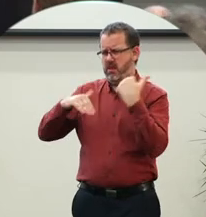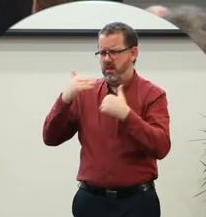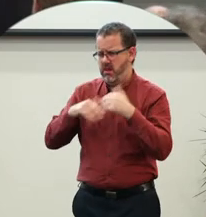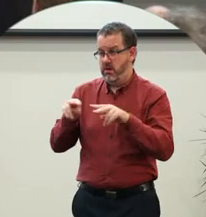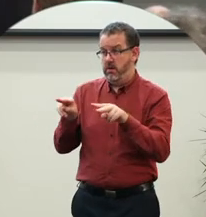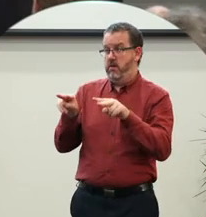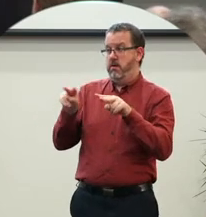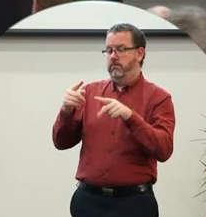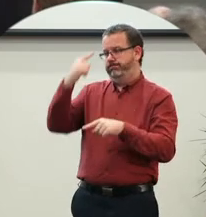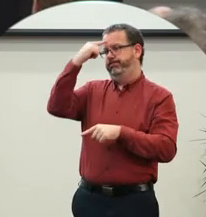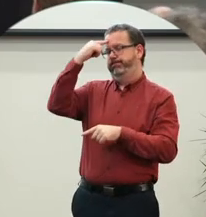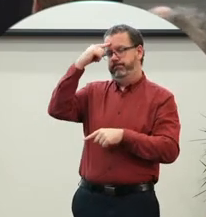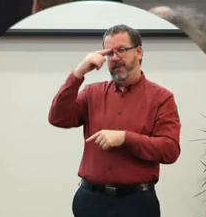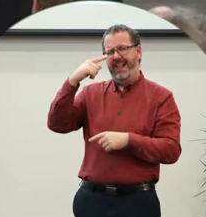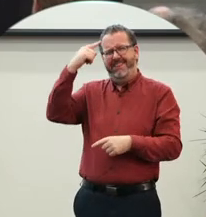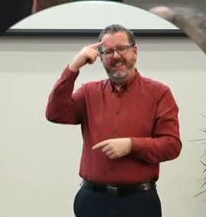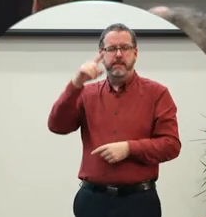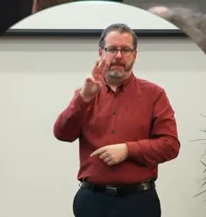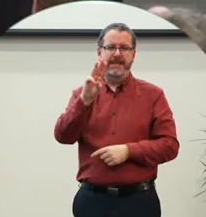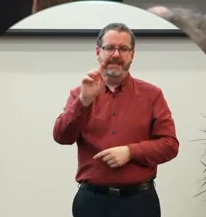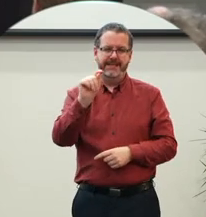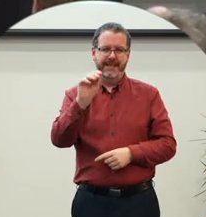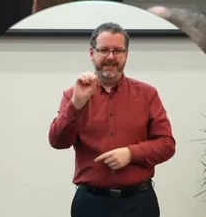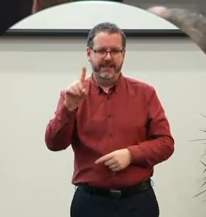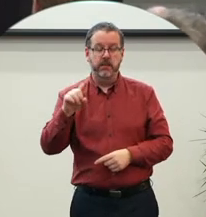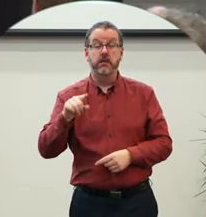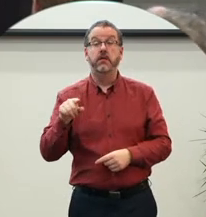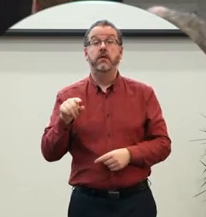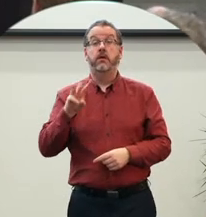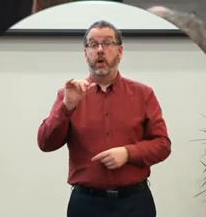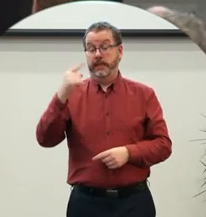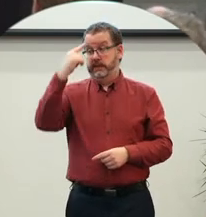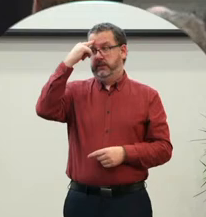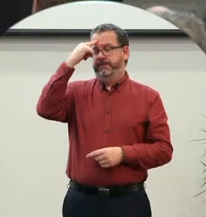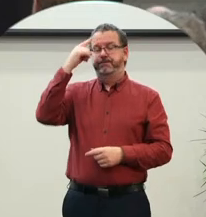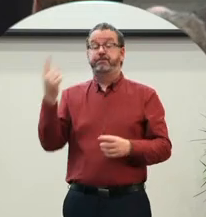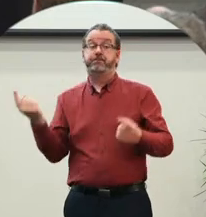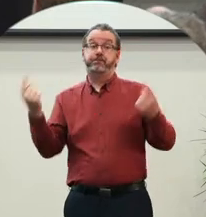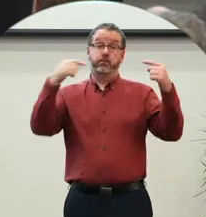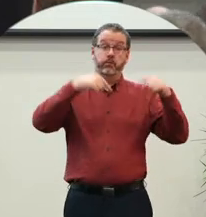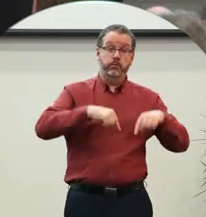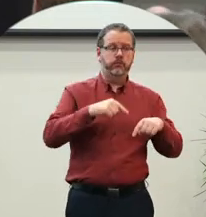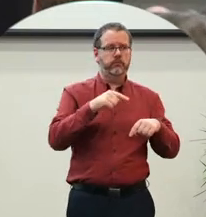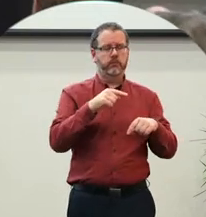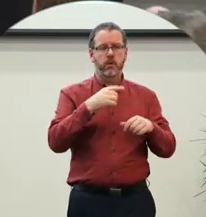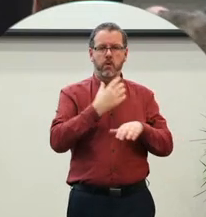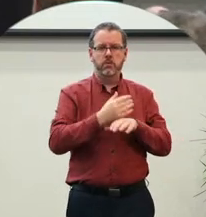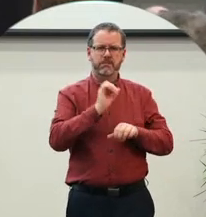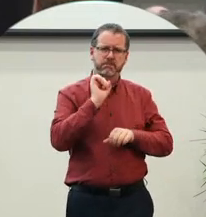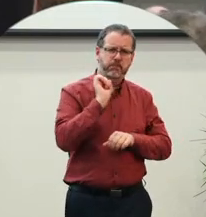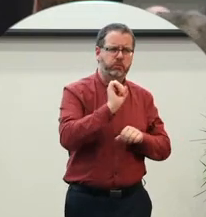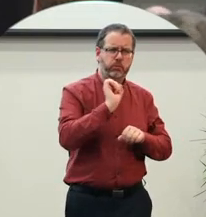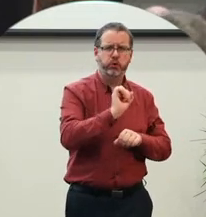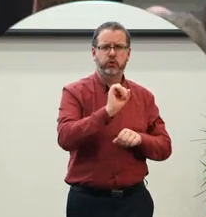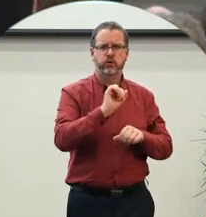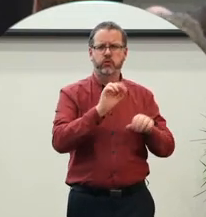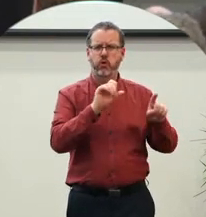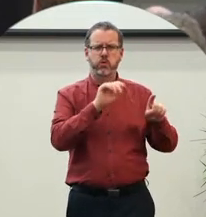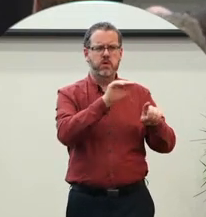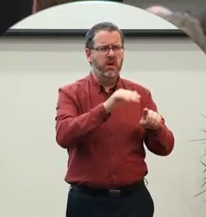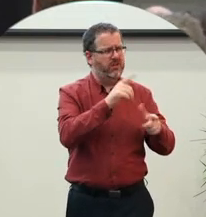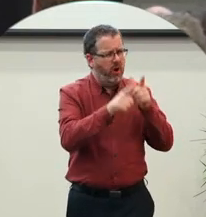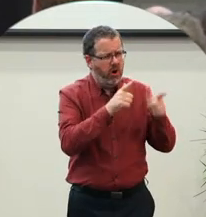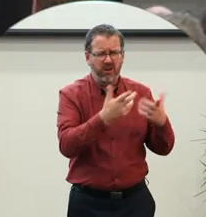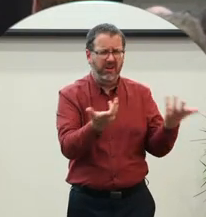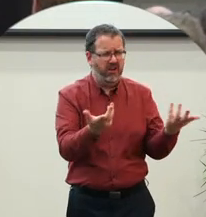And he was constantly pushing Rose. Like, it's not enough to just talk about these things. It's not enough to give money to the poor here in Tottenham. You need to see the